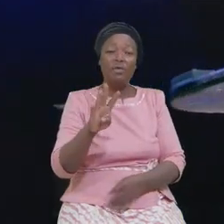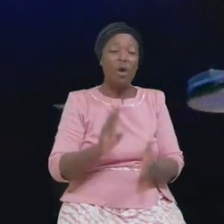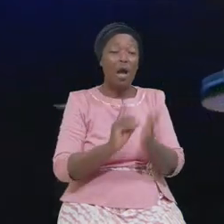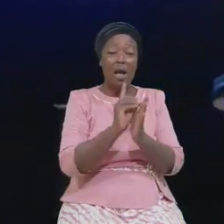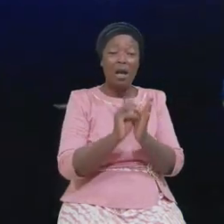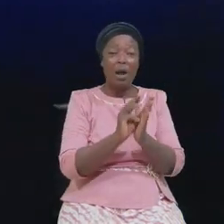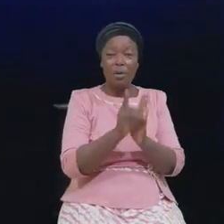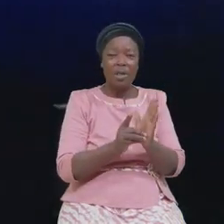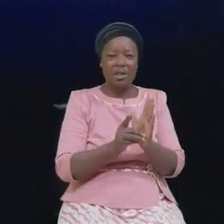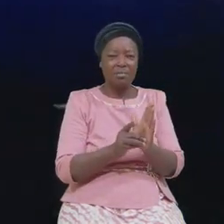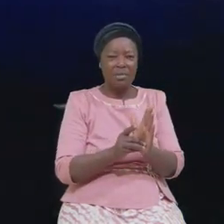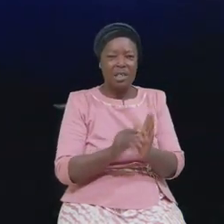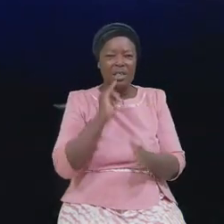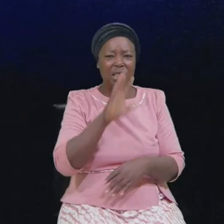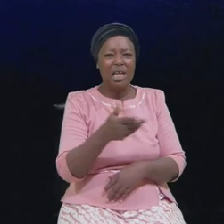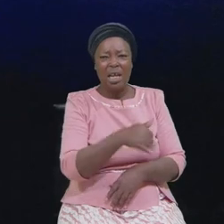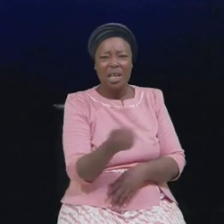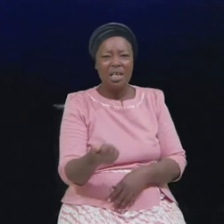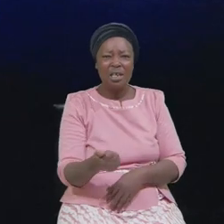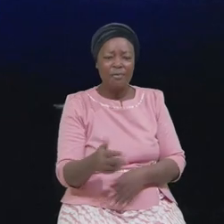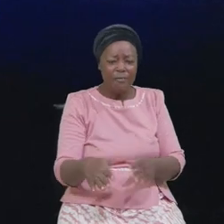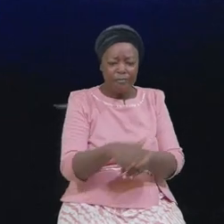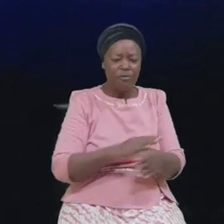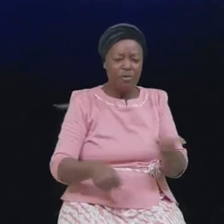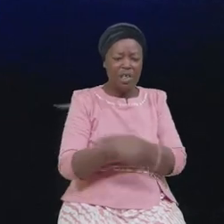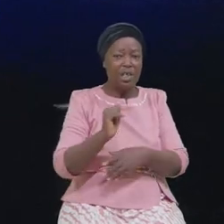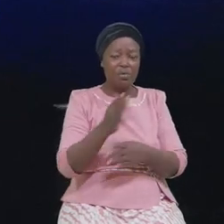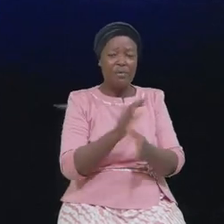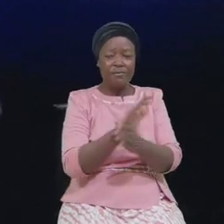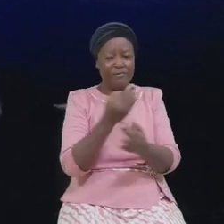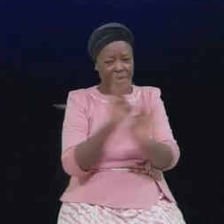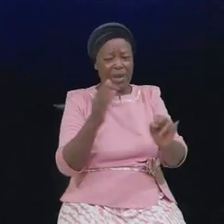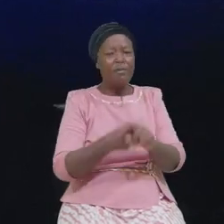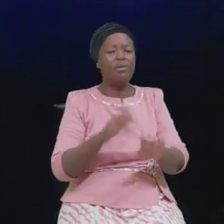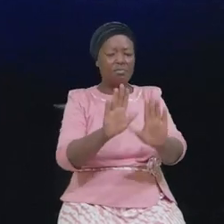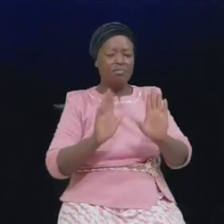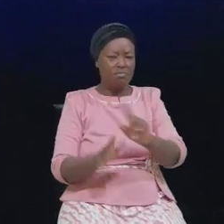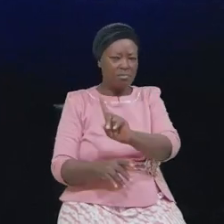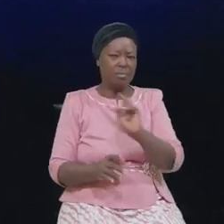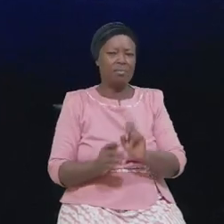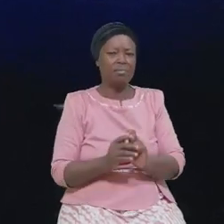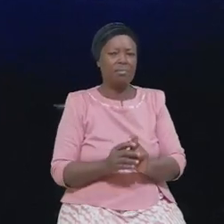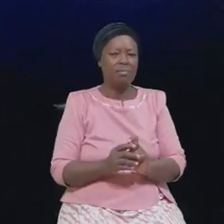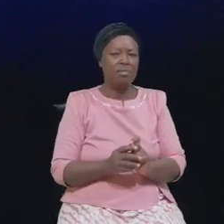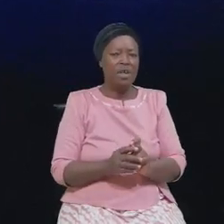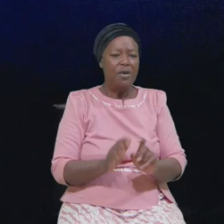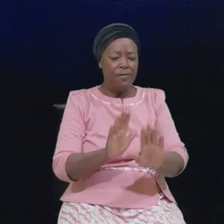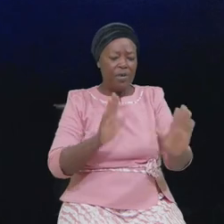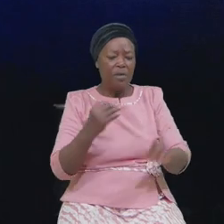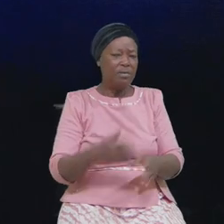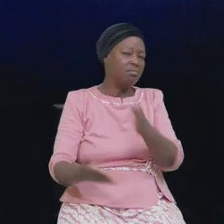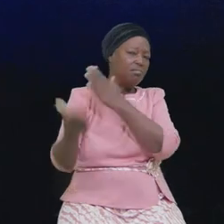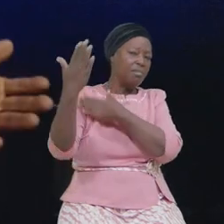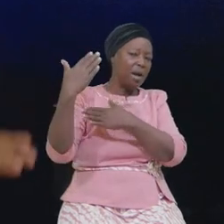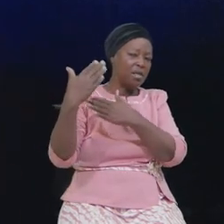day you are free from fear? The fear of the past running after us, what will